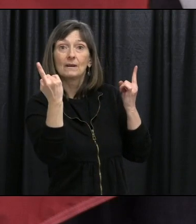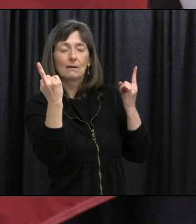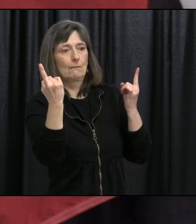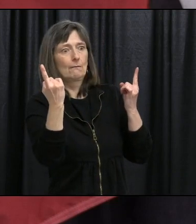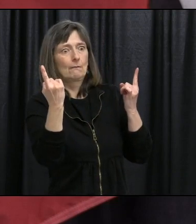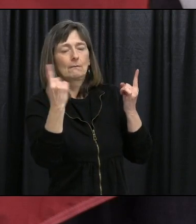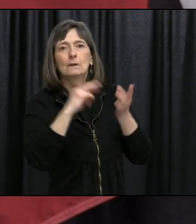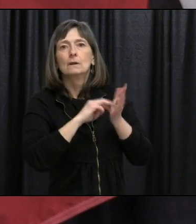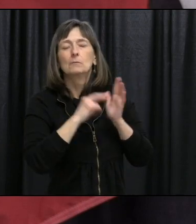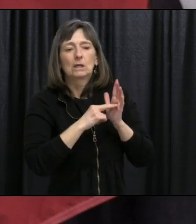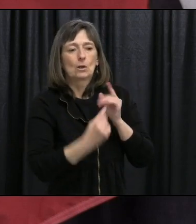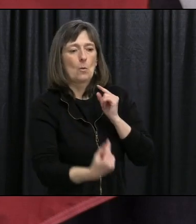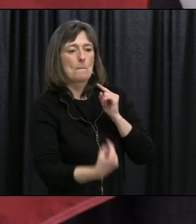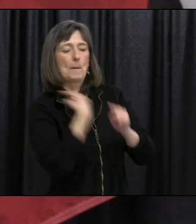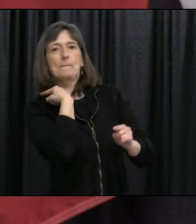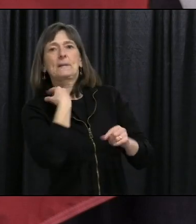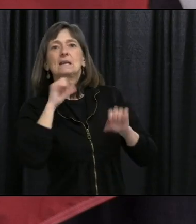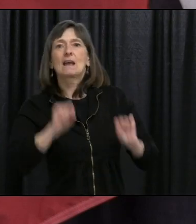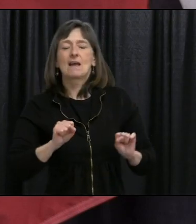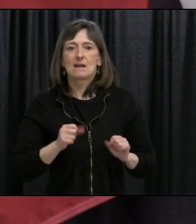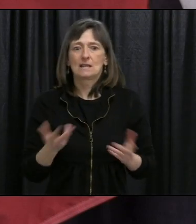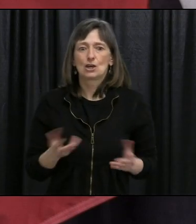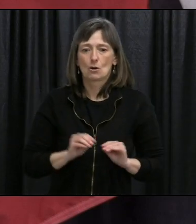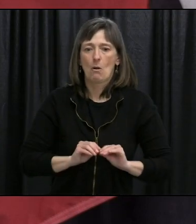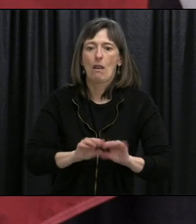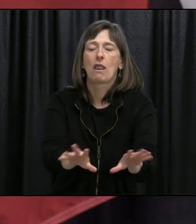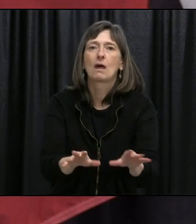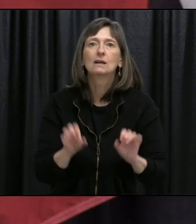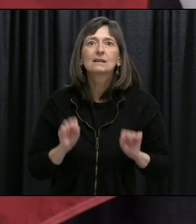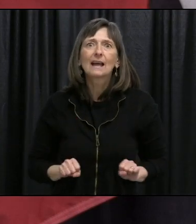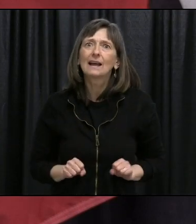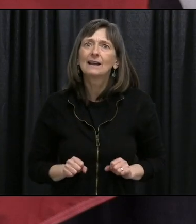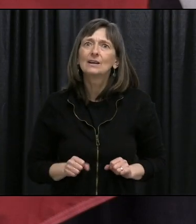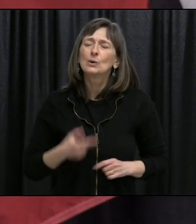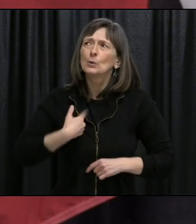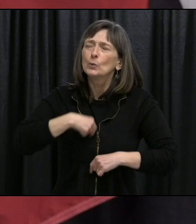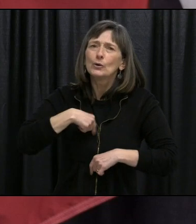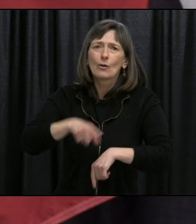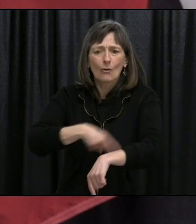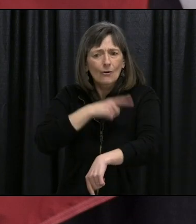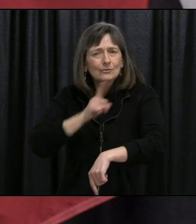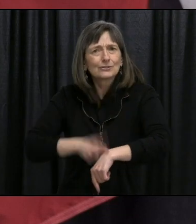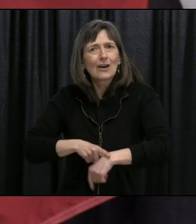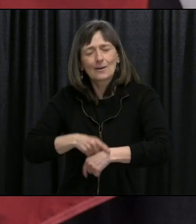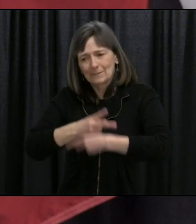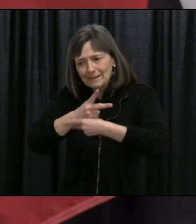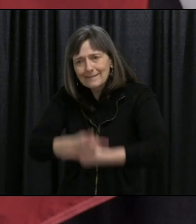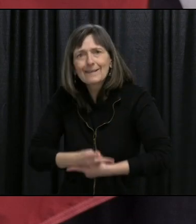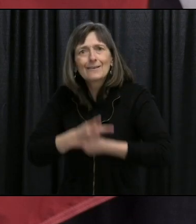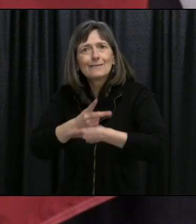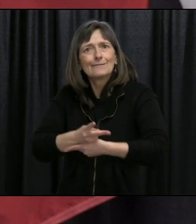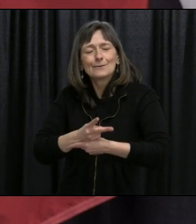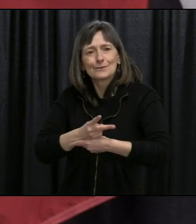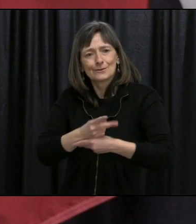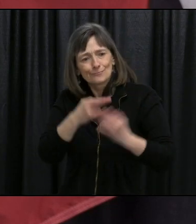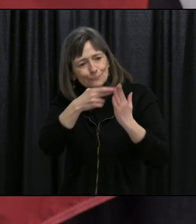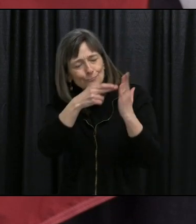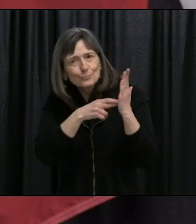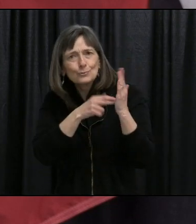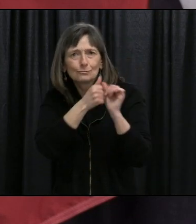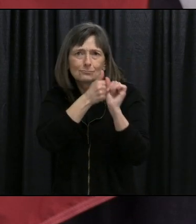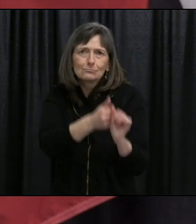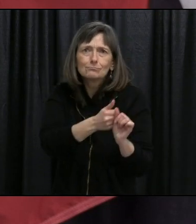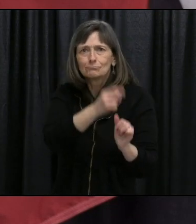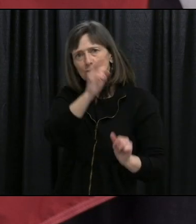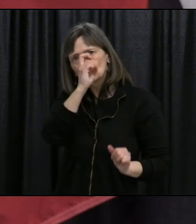well. So we've invested a lot of time and energy into, dealing with some very good public health measures within Newfoundland